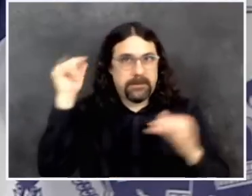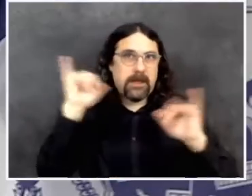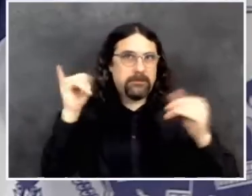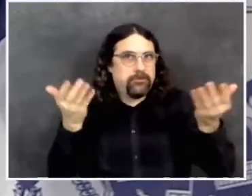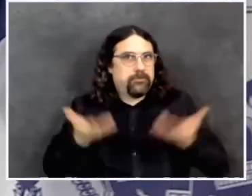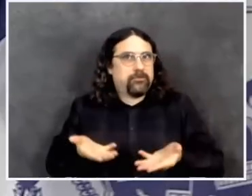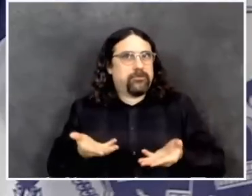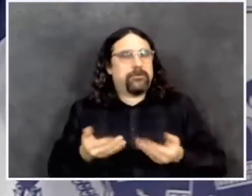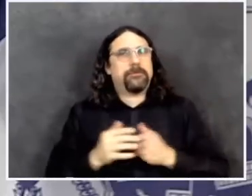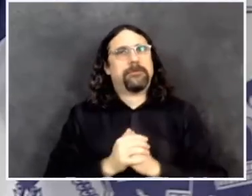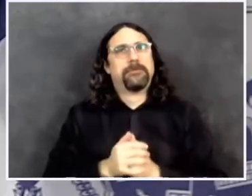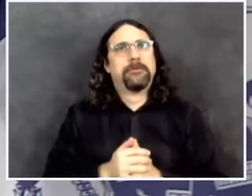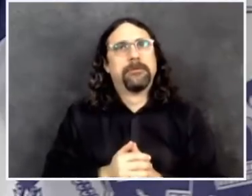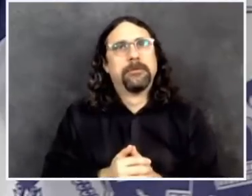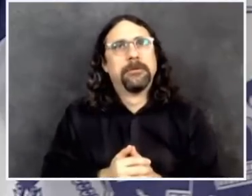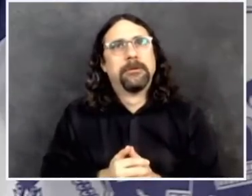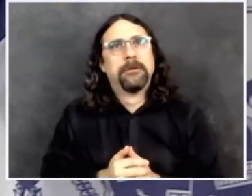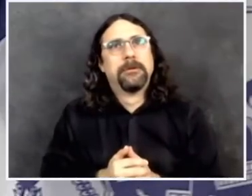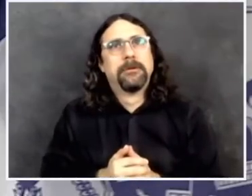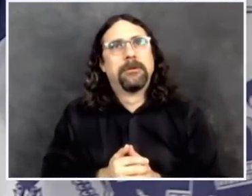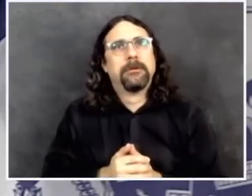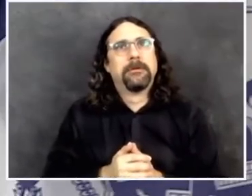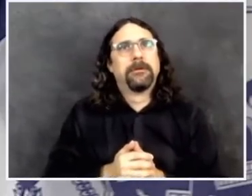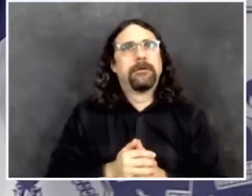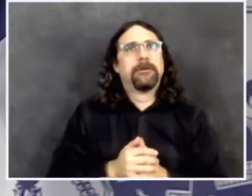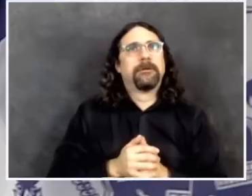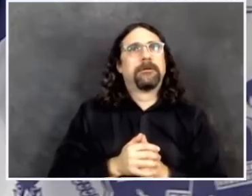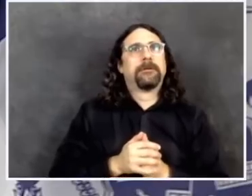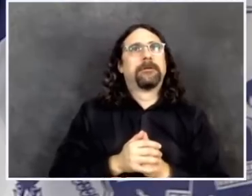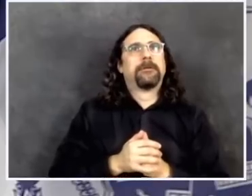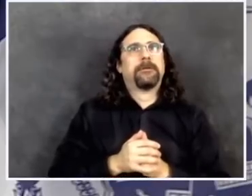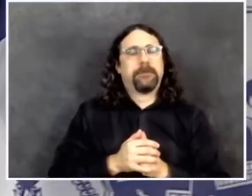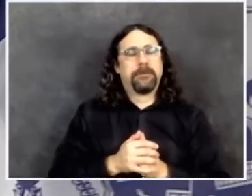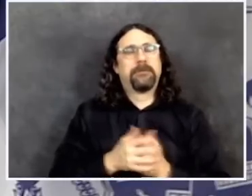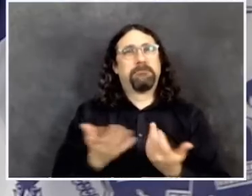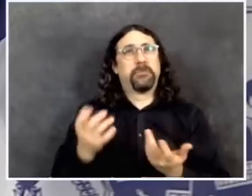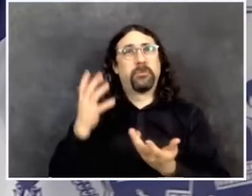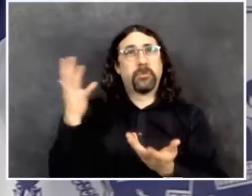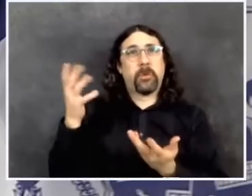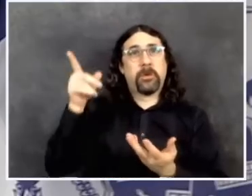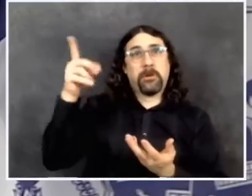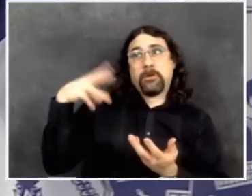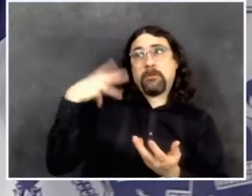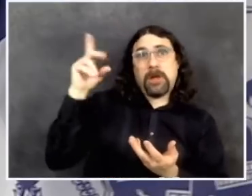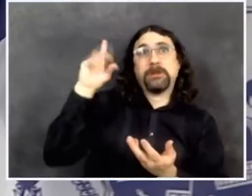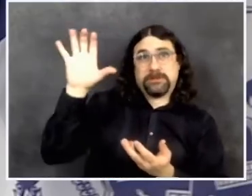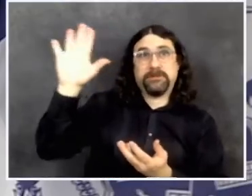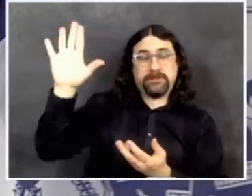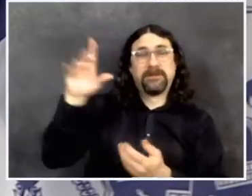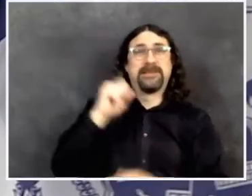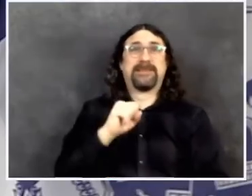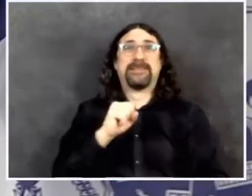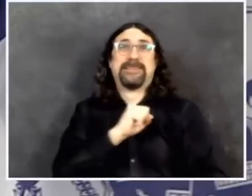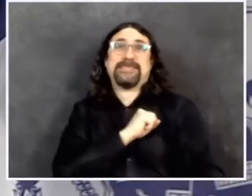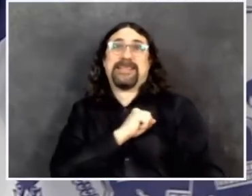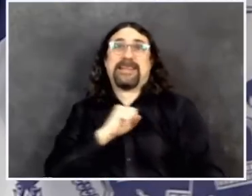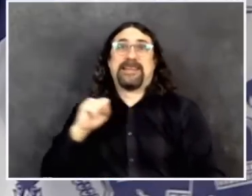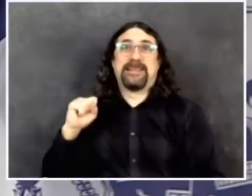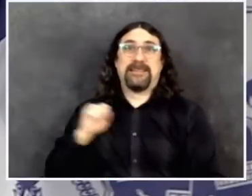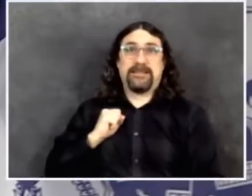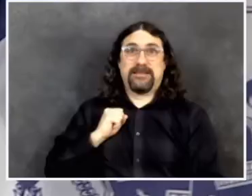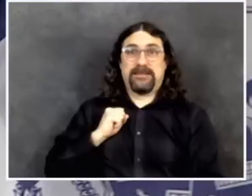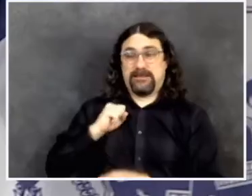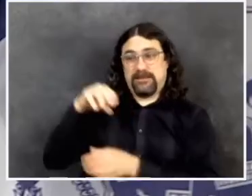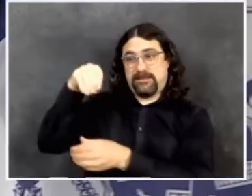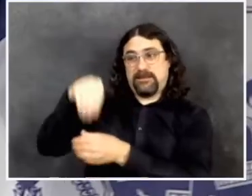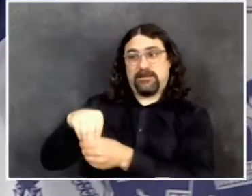100% ready to move forward. Senate Democrats, under the leadership of Chuck Schumer, are 100% ready to move forward. Senate Republicans